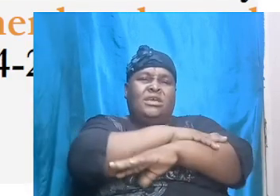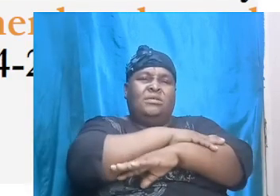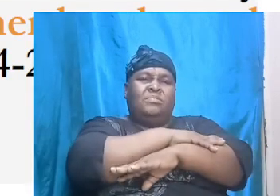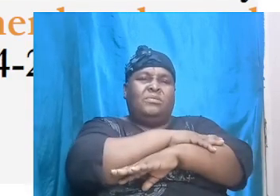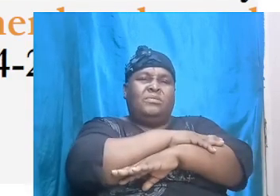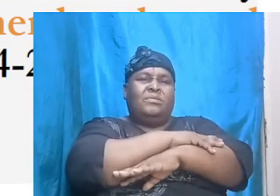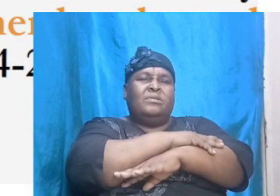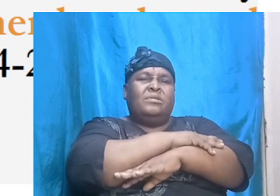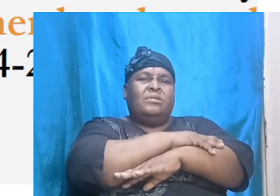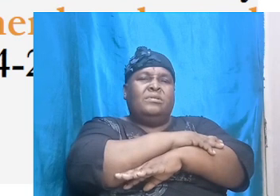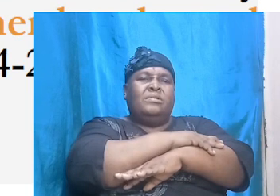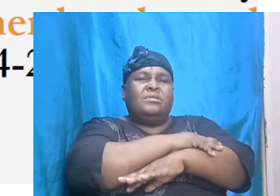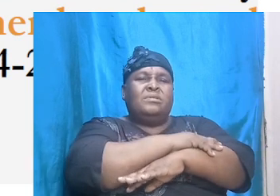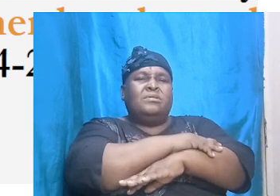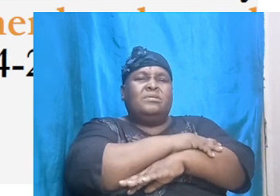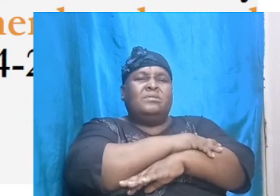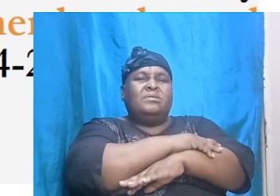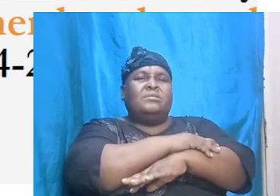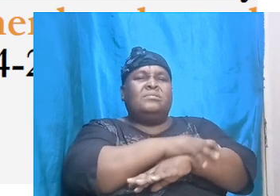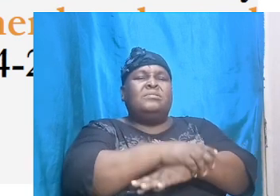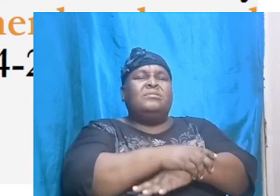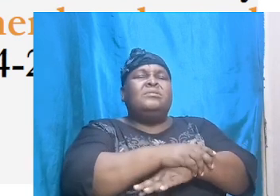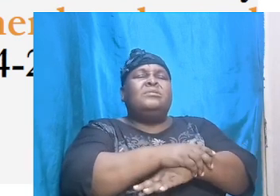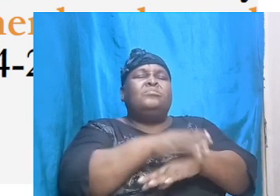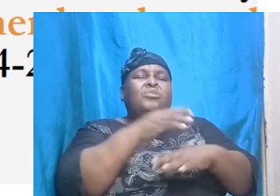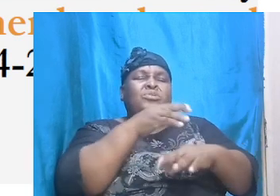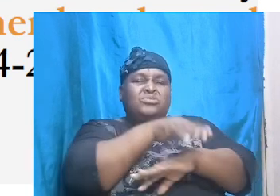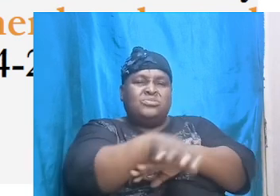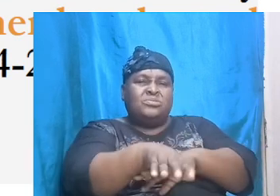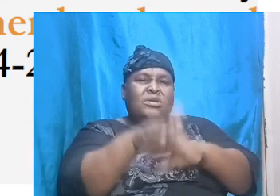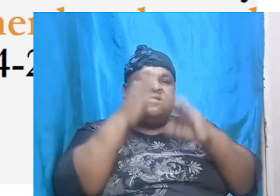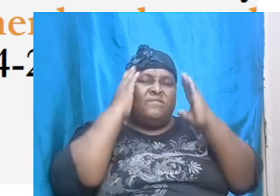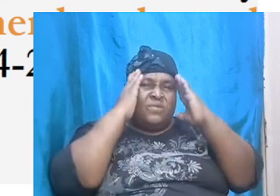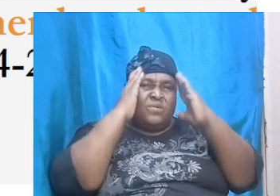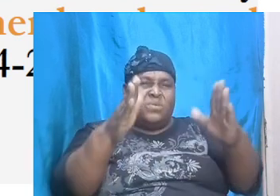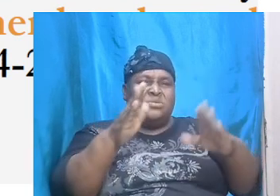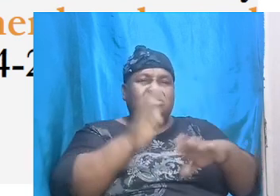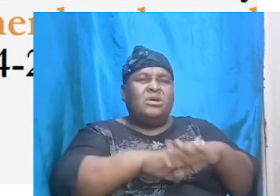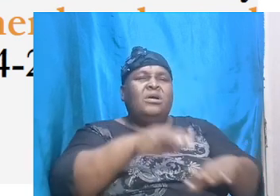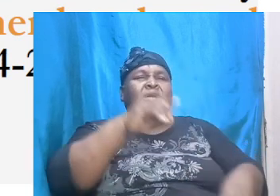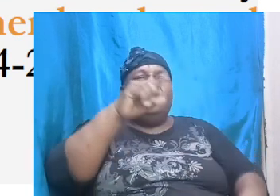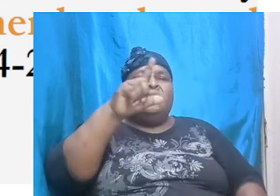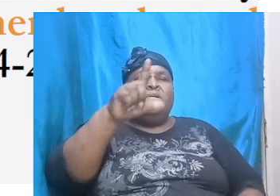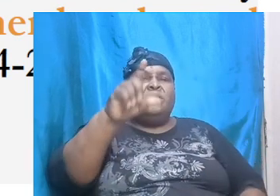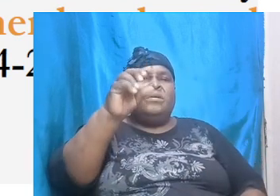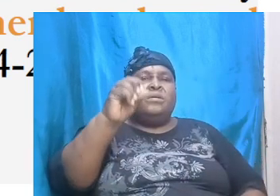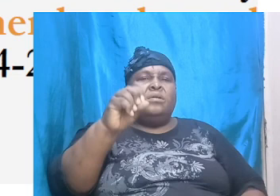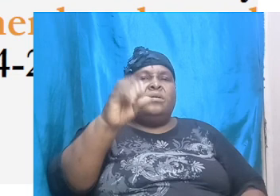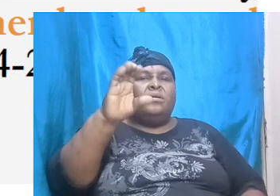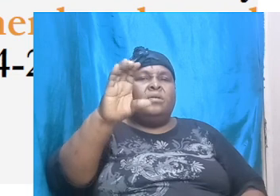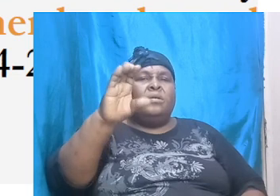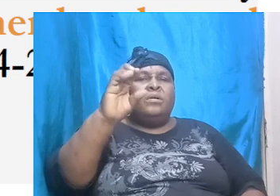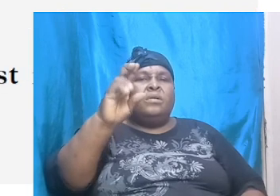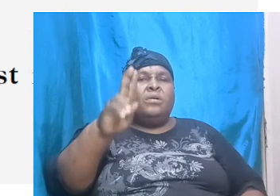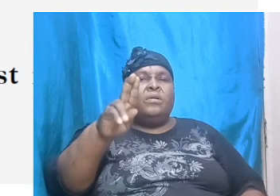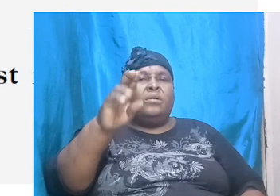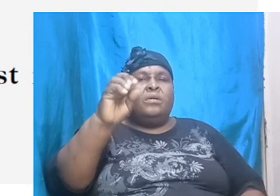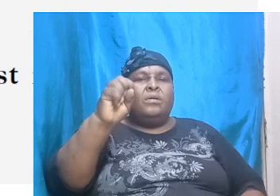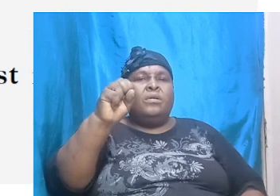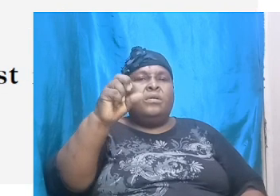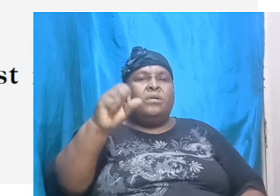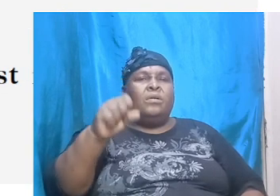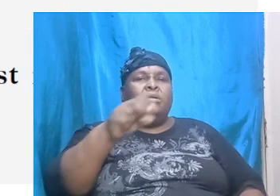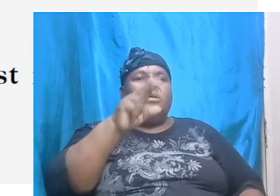us privilege. But tonight I want to focus on the locust. The Bible said the locust has no king, and I underline it.